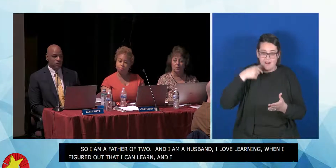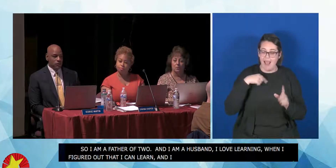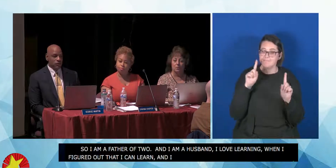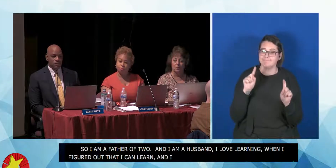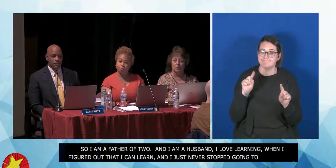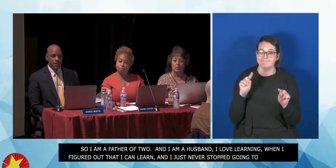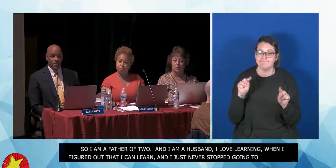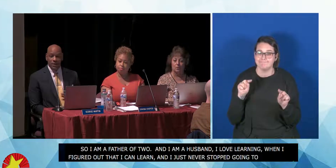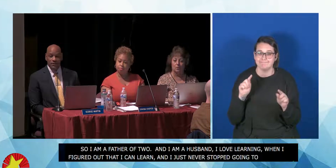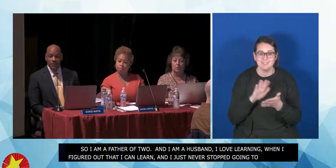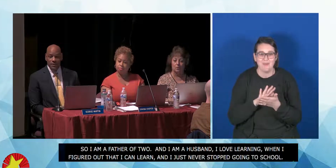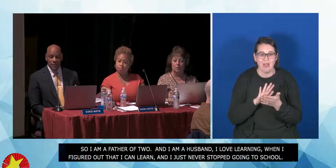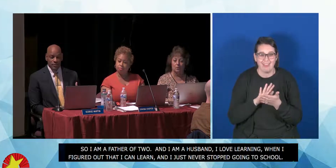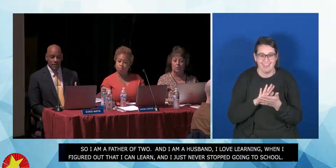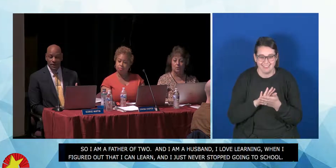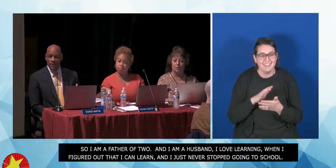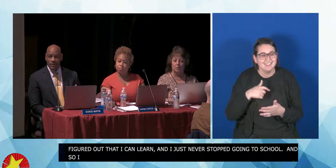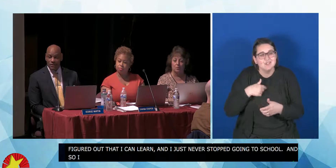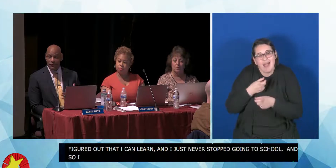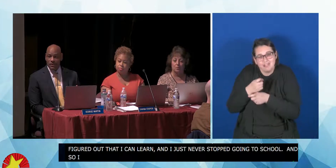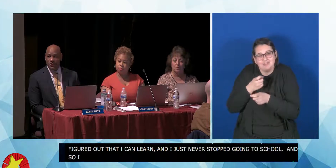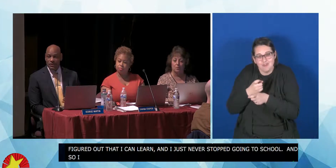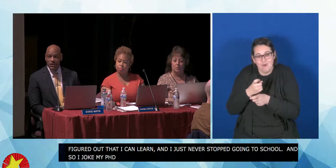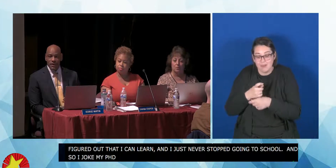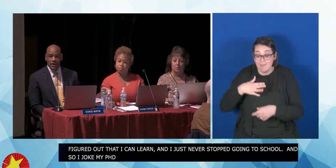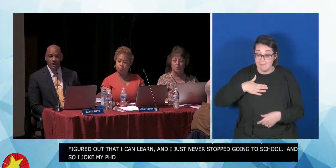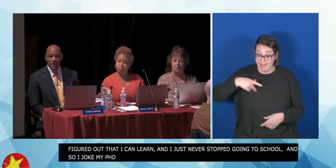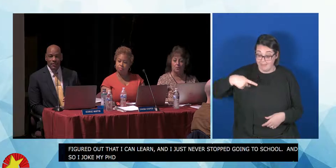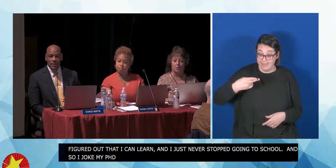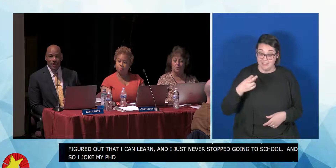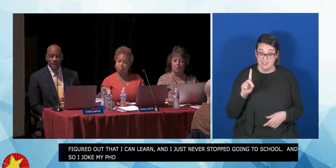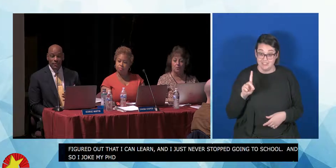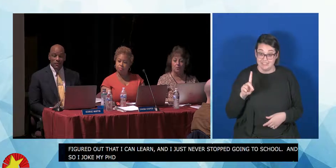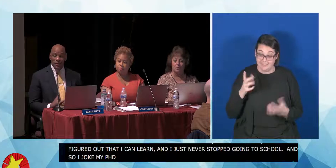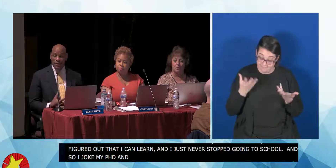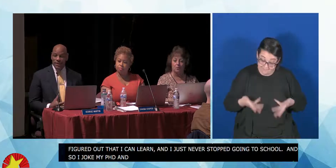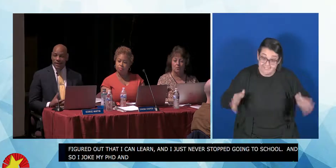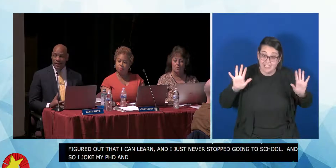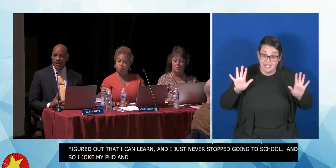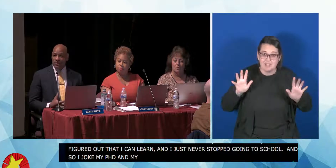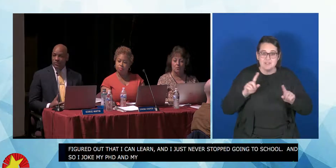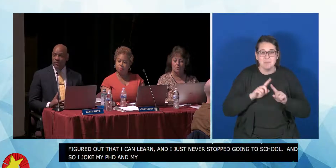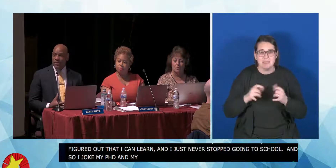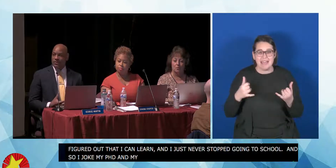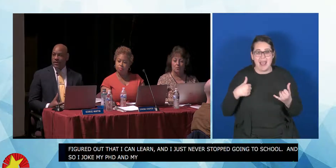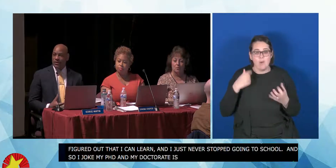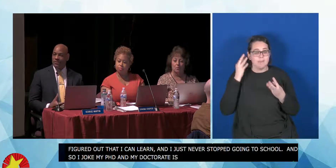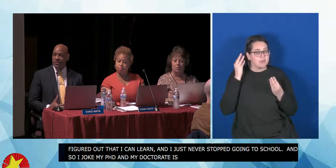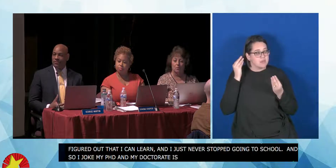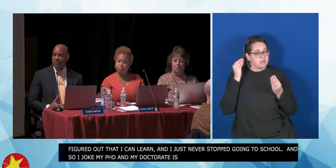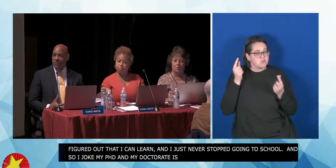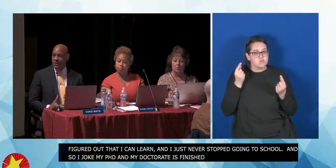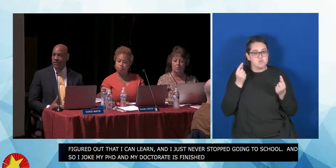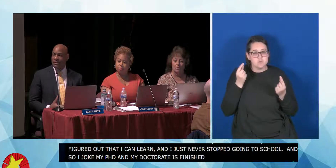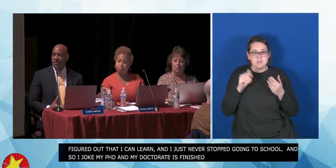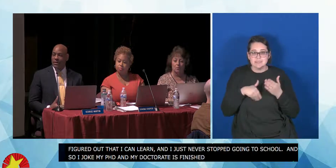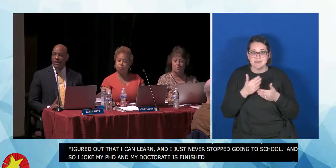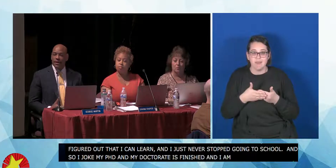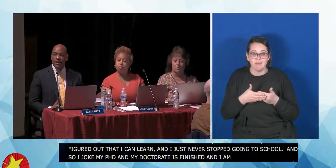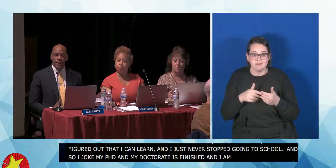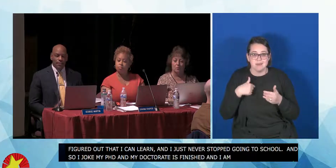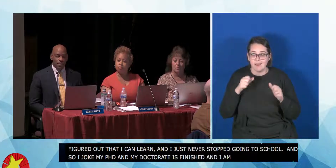so I joke, my PhD, my doctorate is finished, and I'm already thinking, gosh, what else can I go to school for and